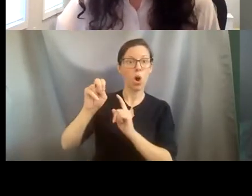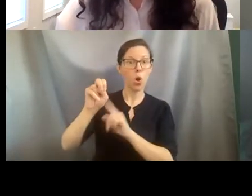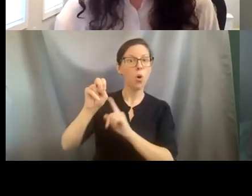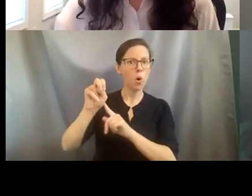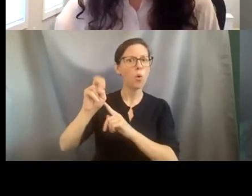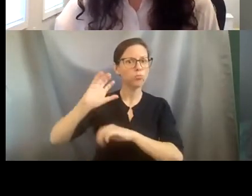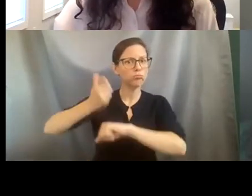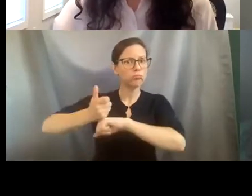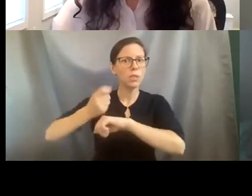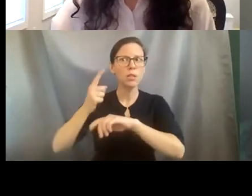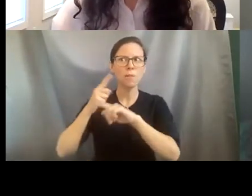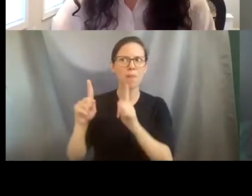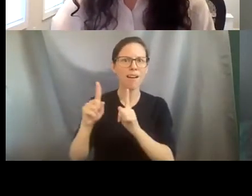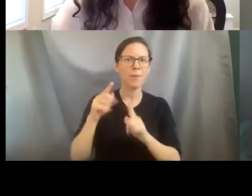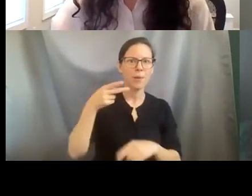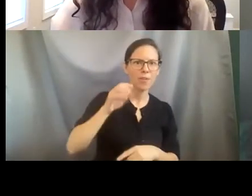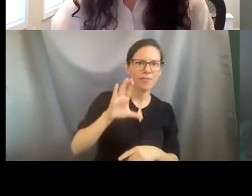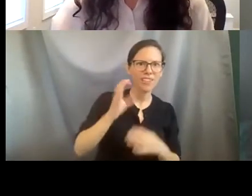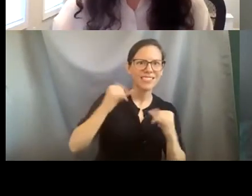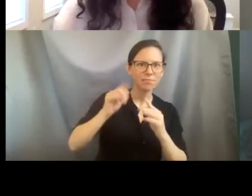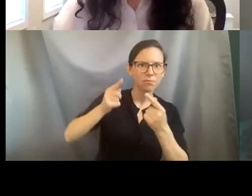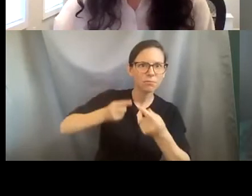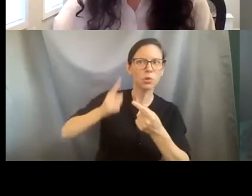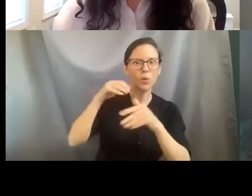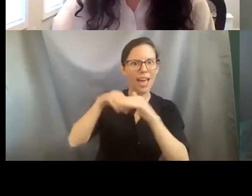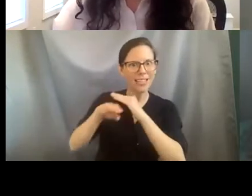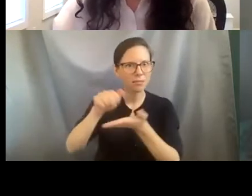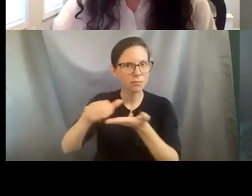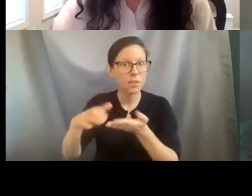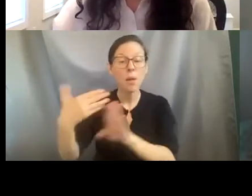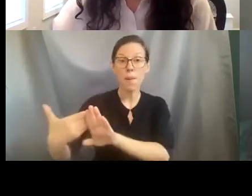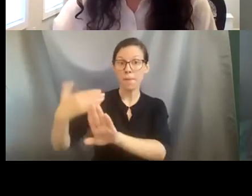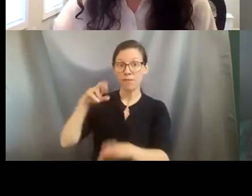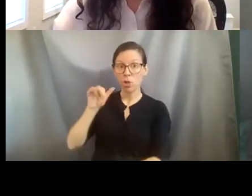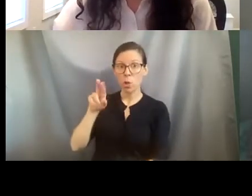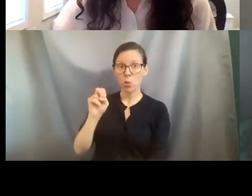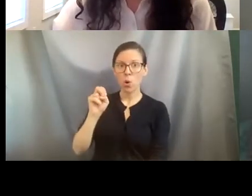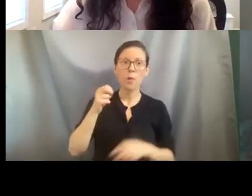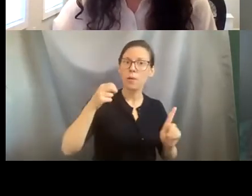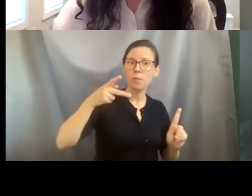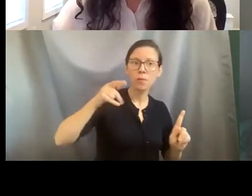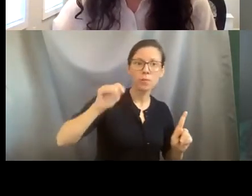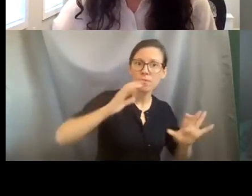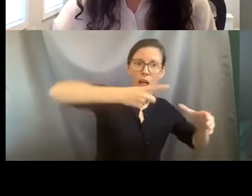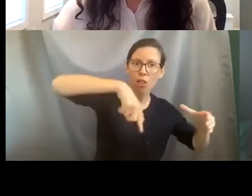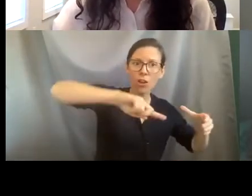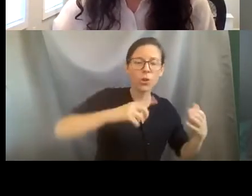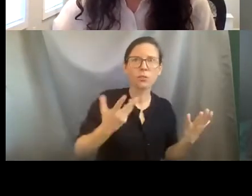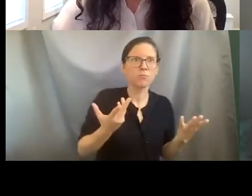could access them. Even before Roe, people of color were not even talked about when it came